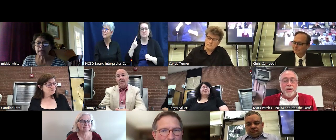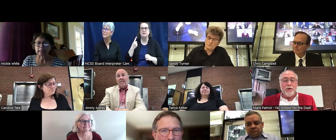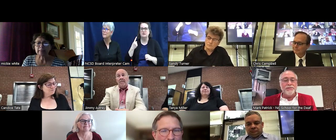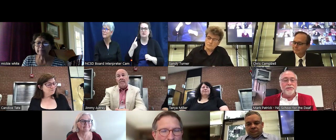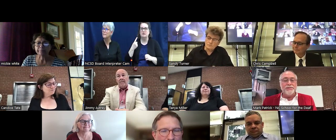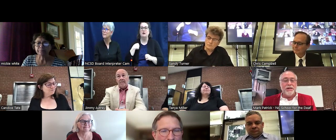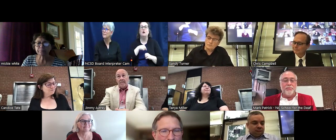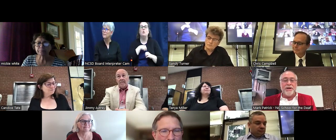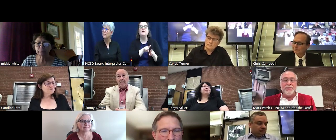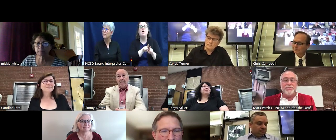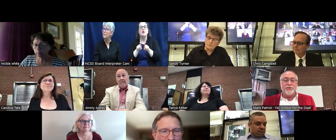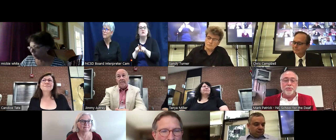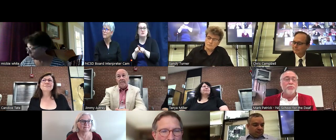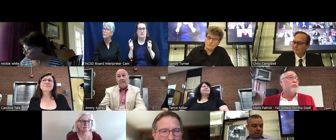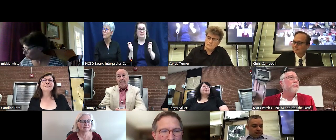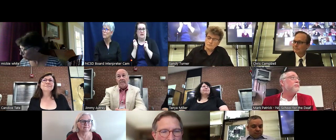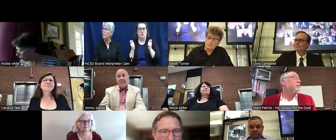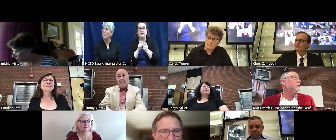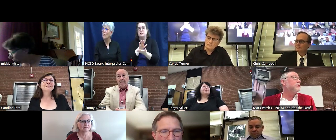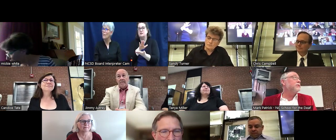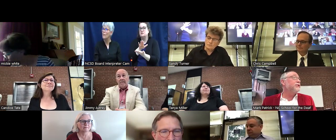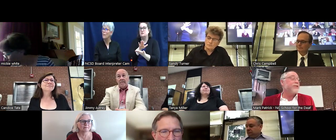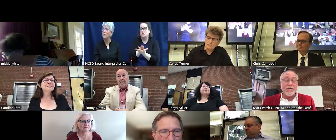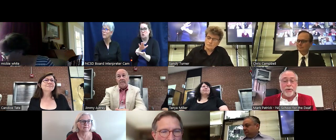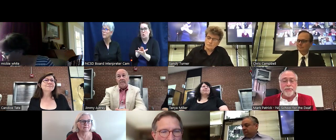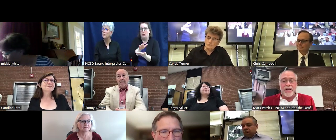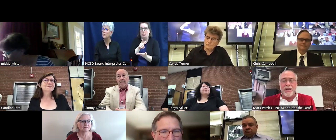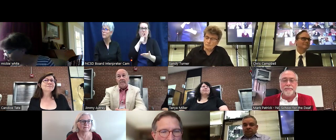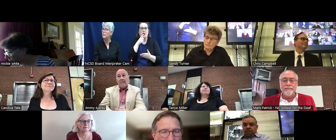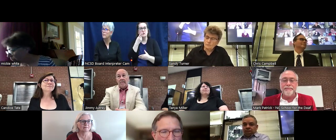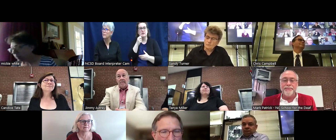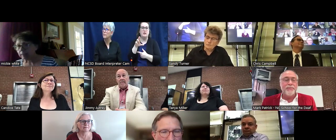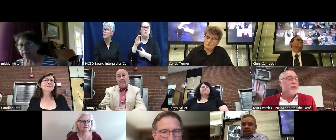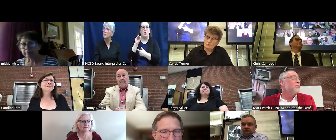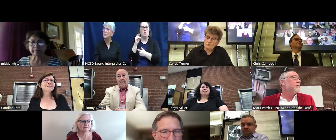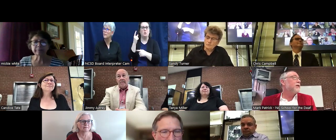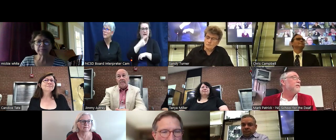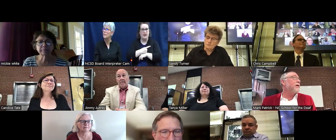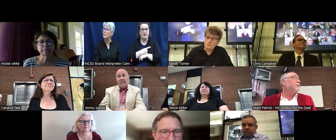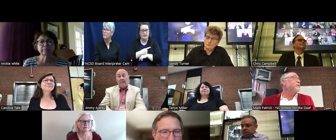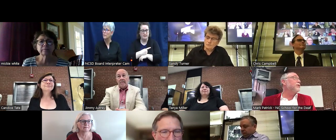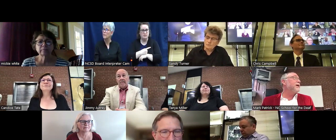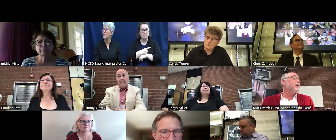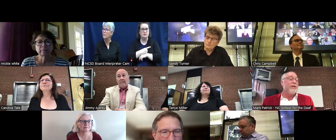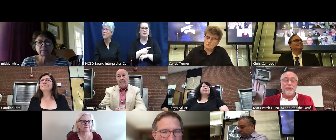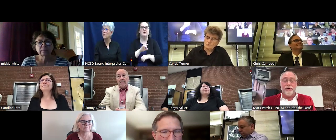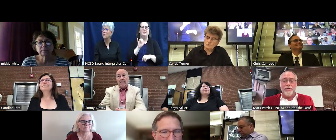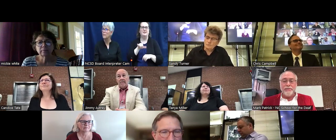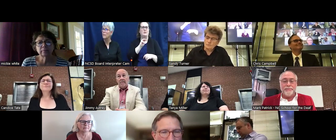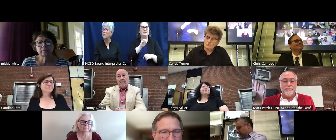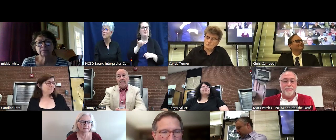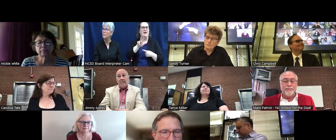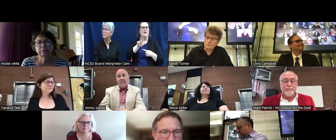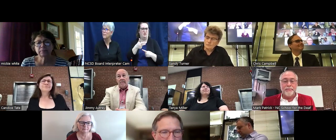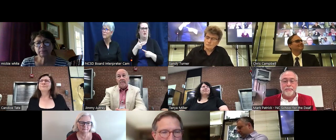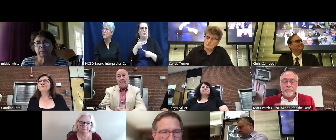We also celebrated School Lunch Hero Day. That was on May the 3rd.